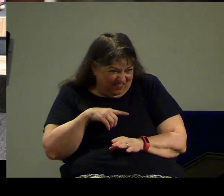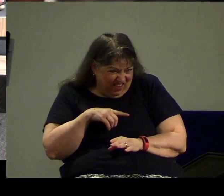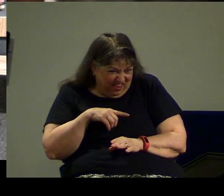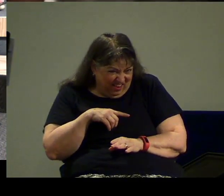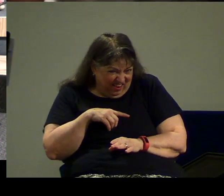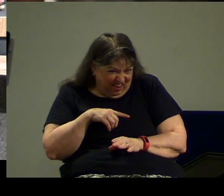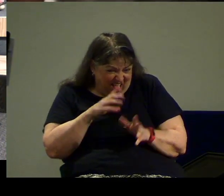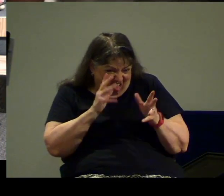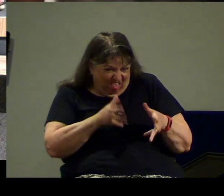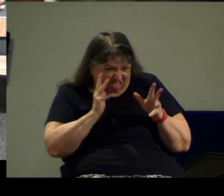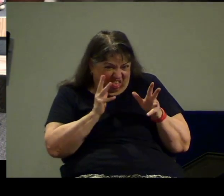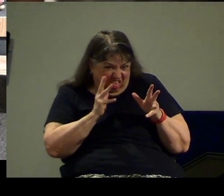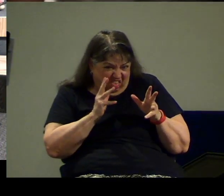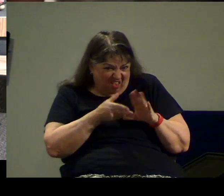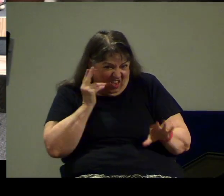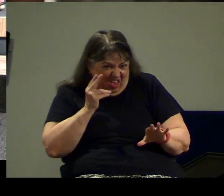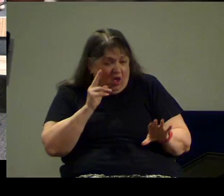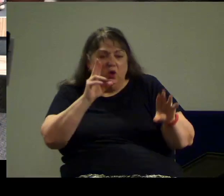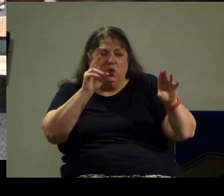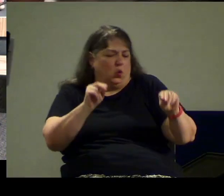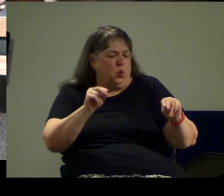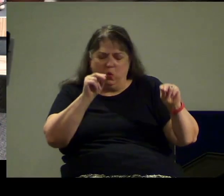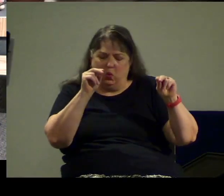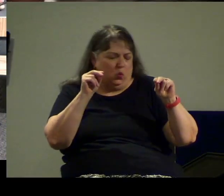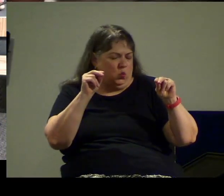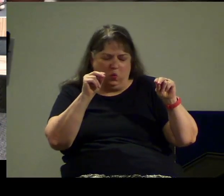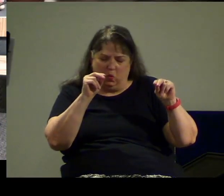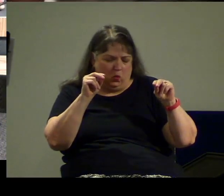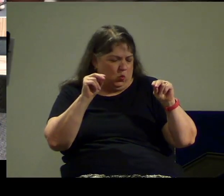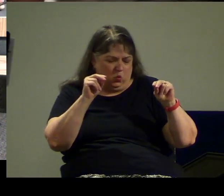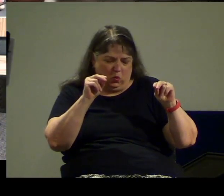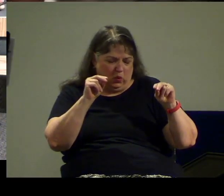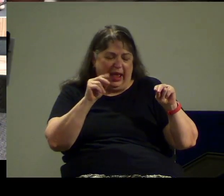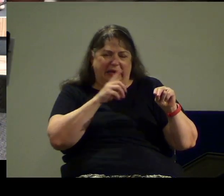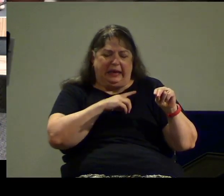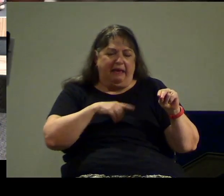God continued to anoint him and bless him after he repented.